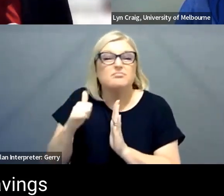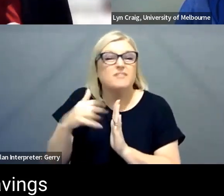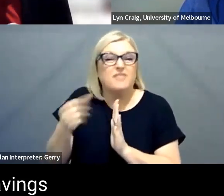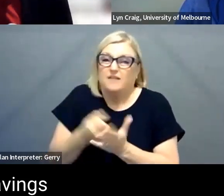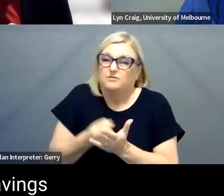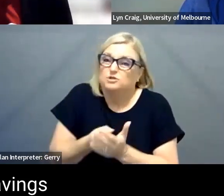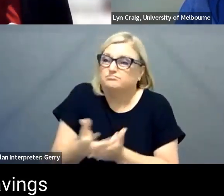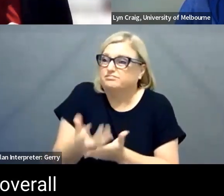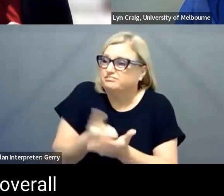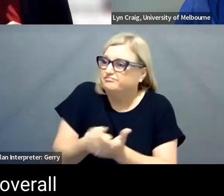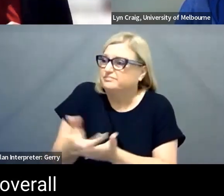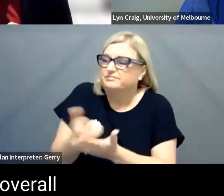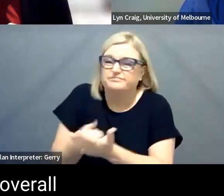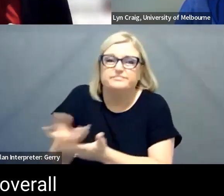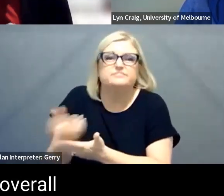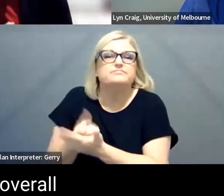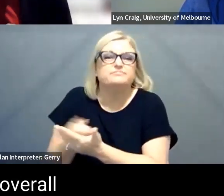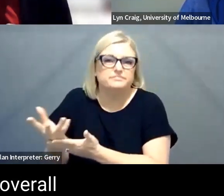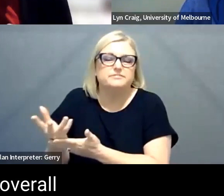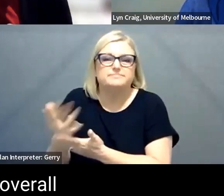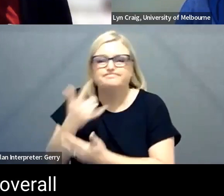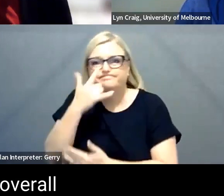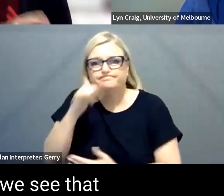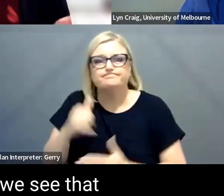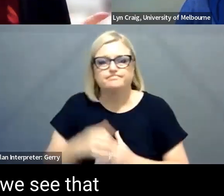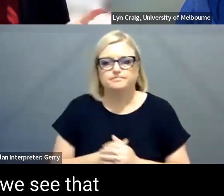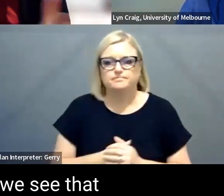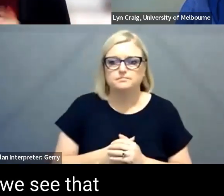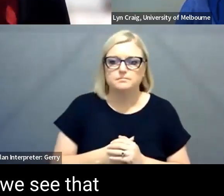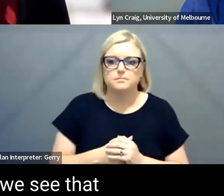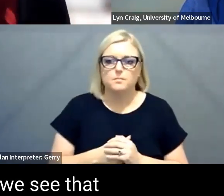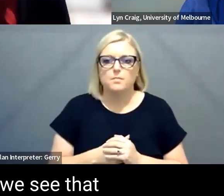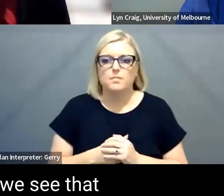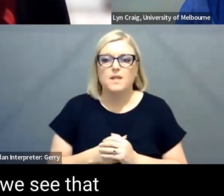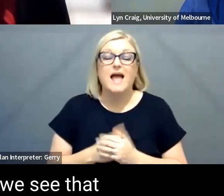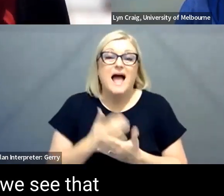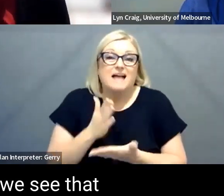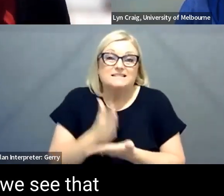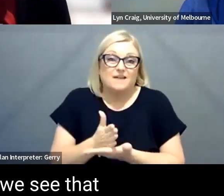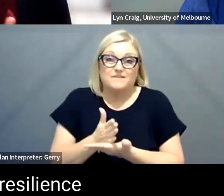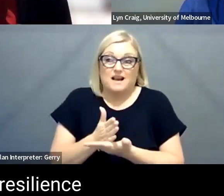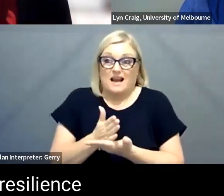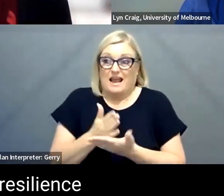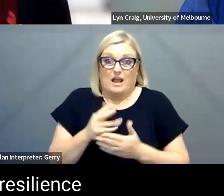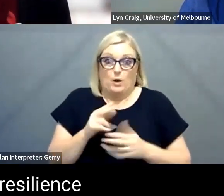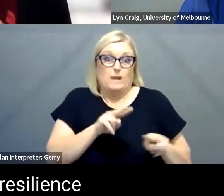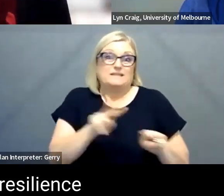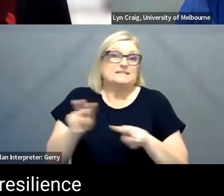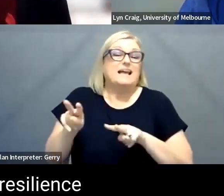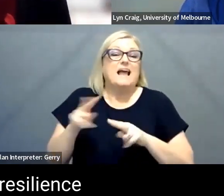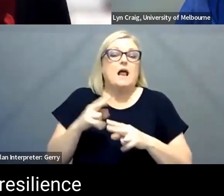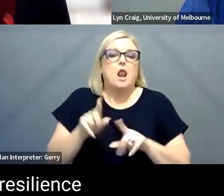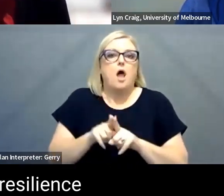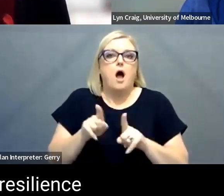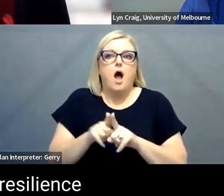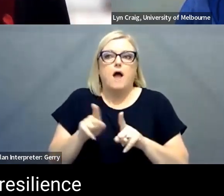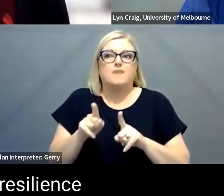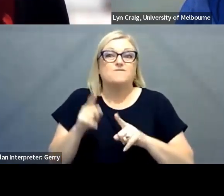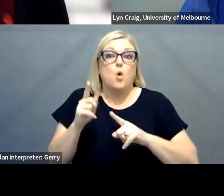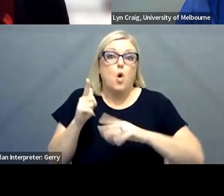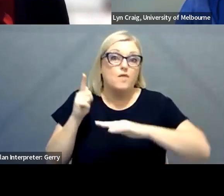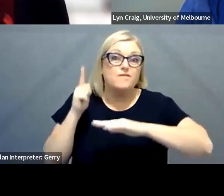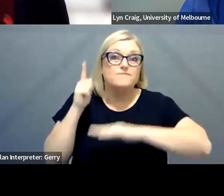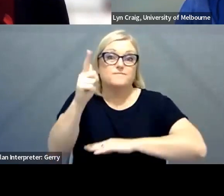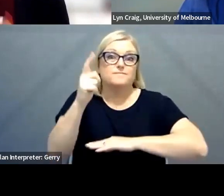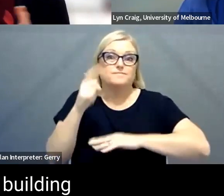savings outcomes for women and their overall financial well-being. And definitely we see that as far as building longer term resilience goes as